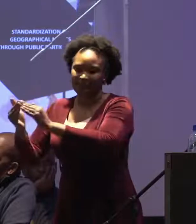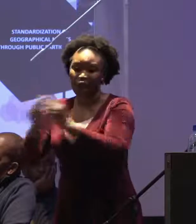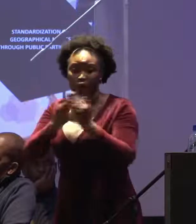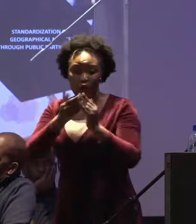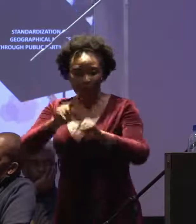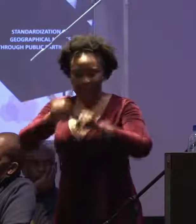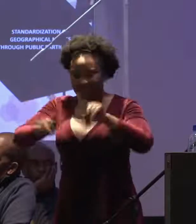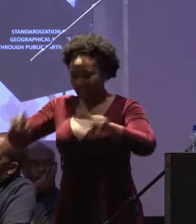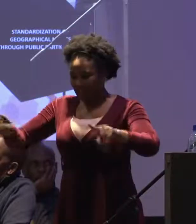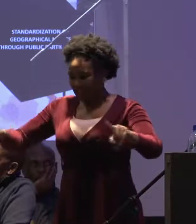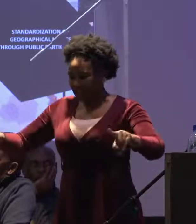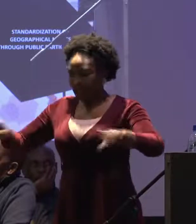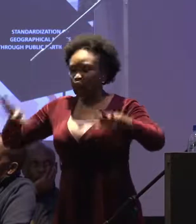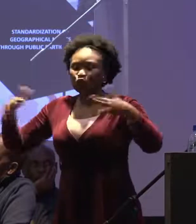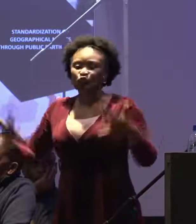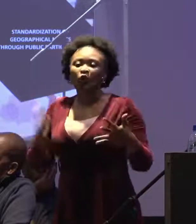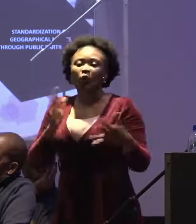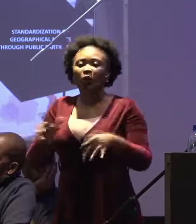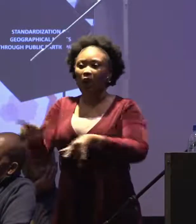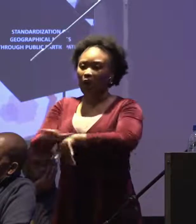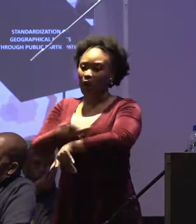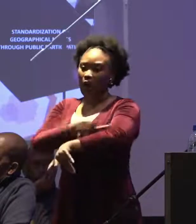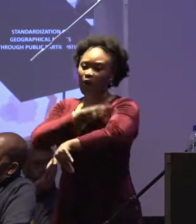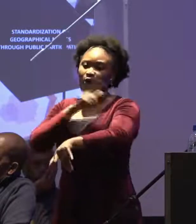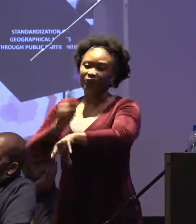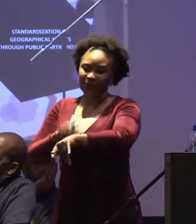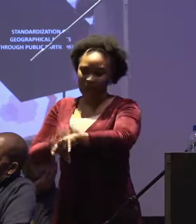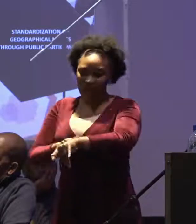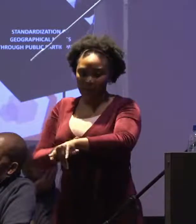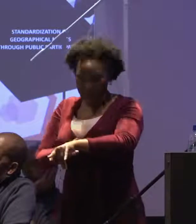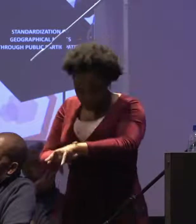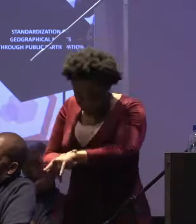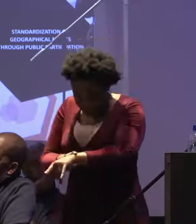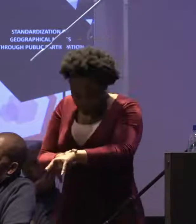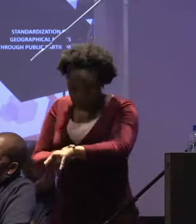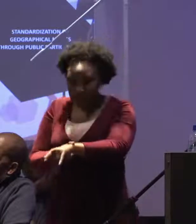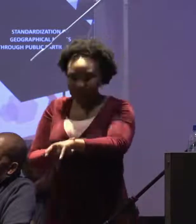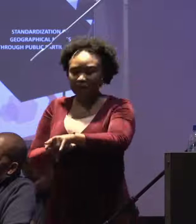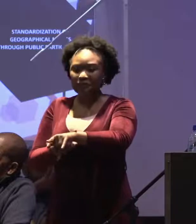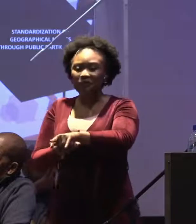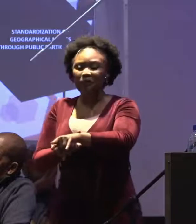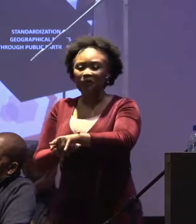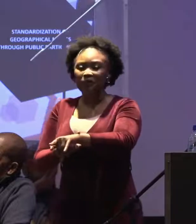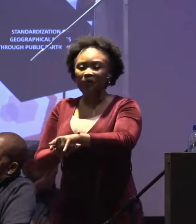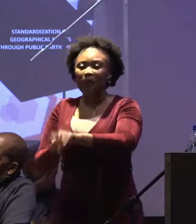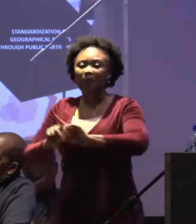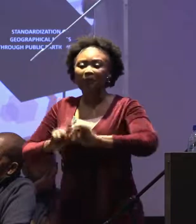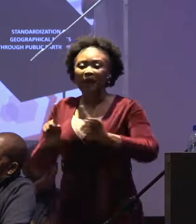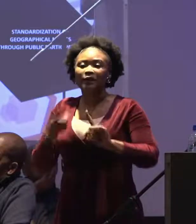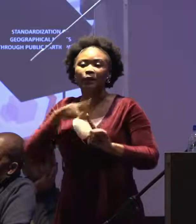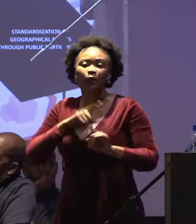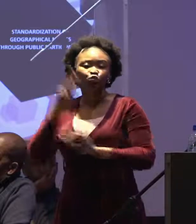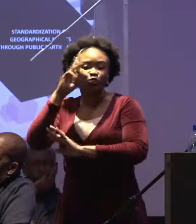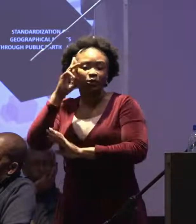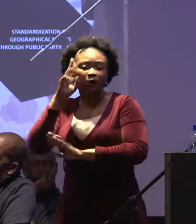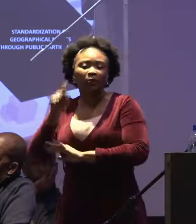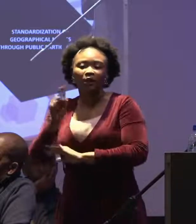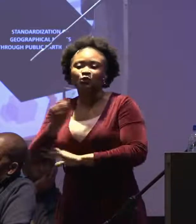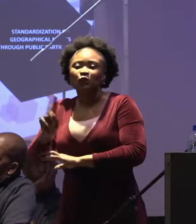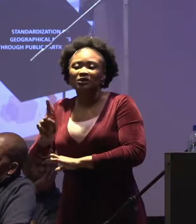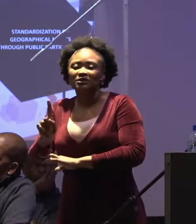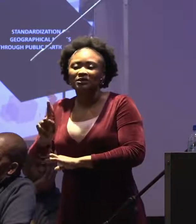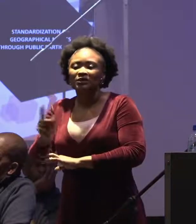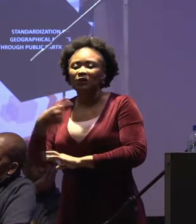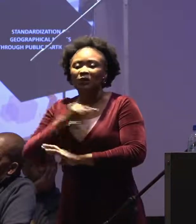so it's going to take quite a long way, yet all we need to remember is that we have a